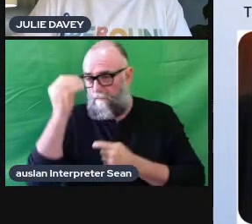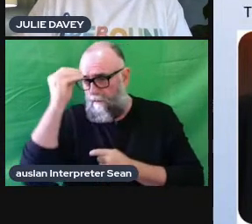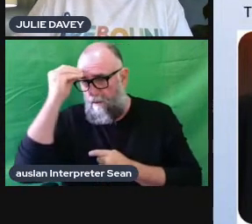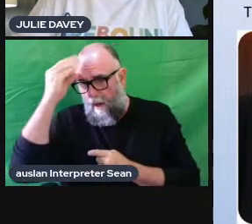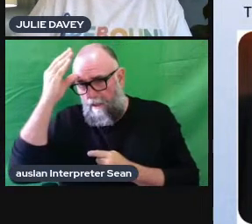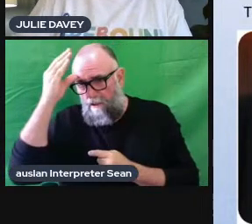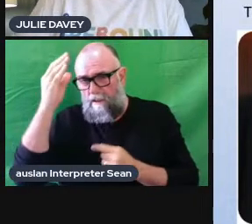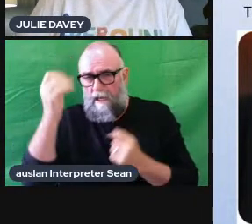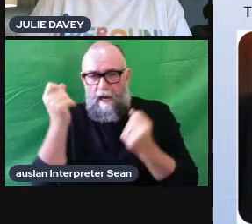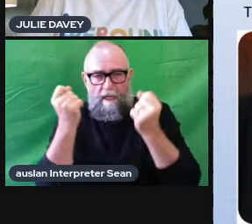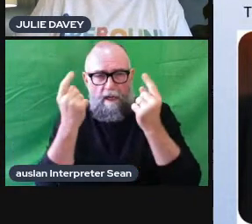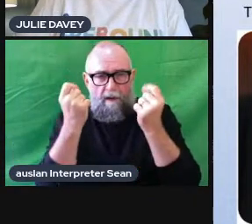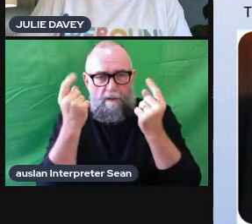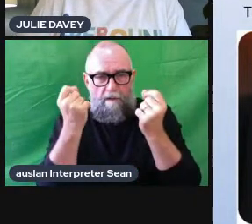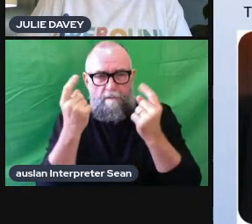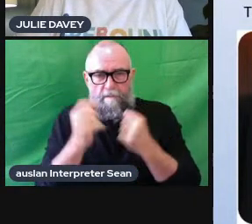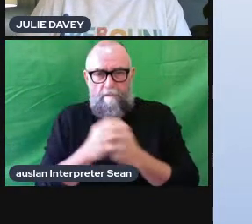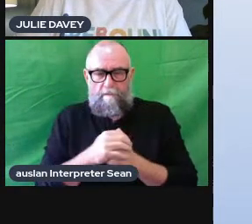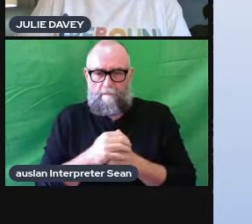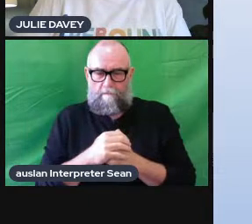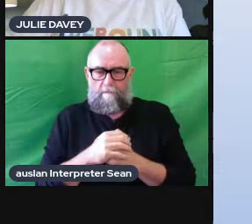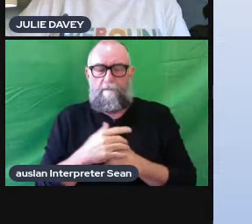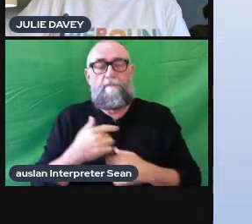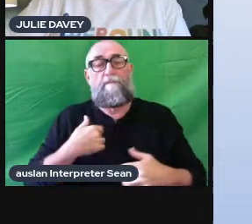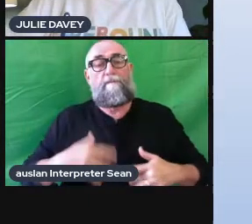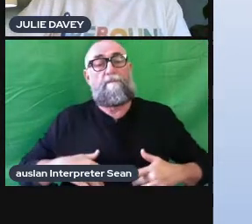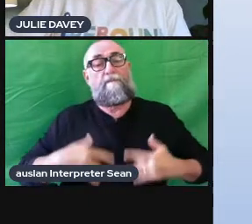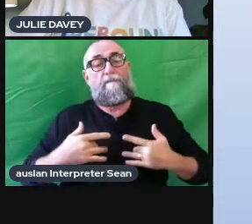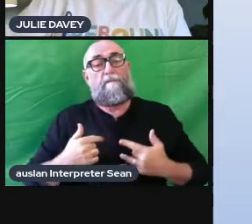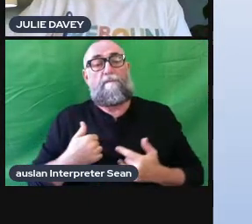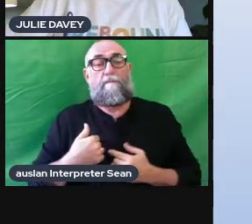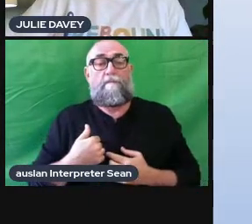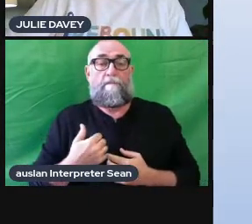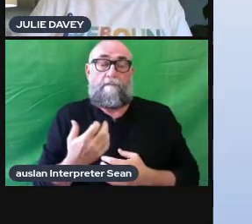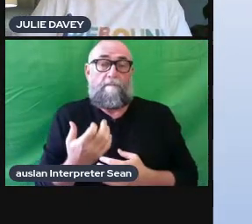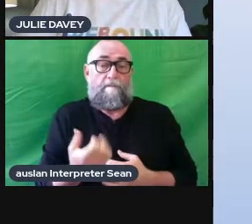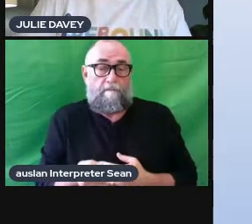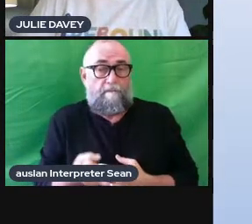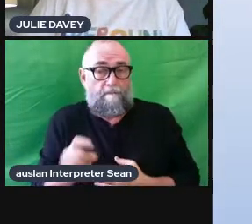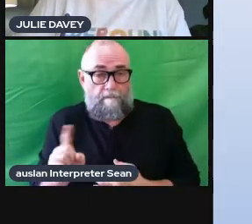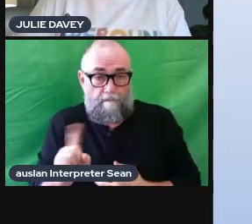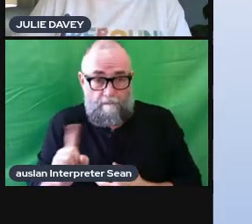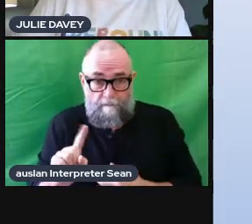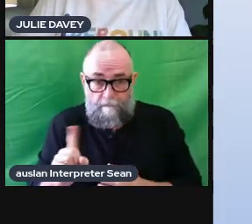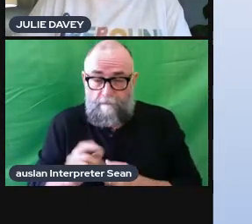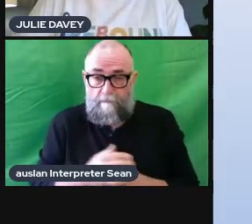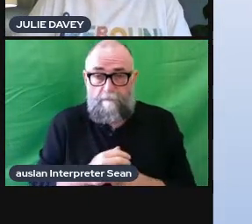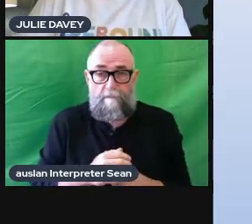so we really feel that the